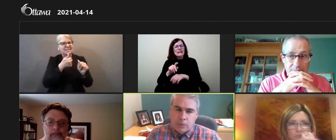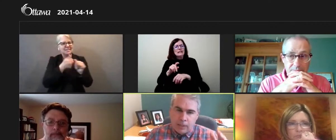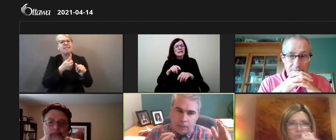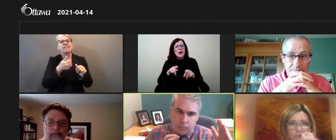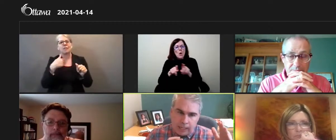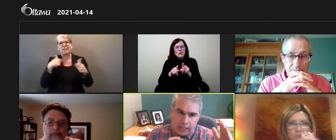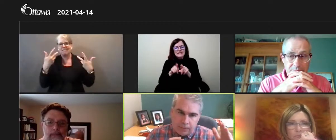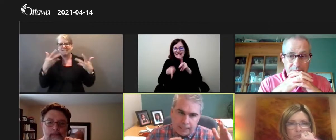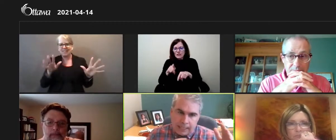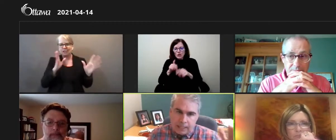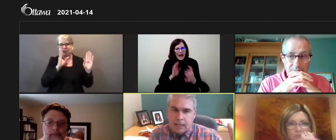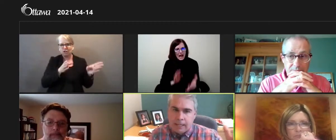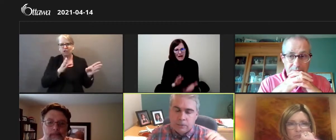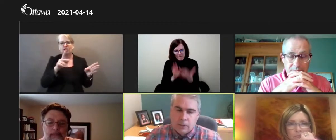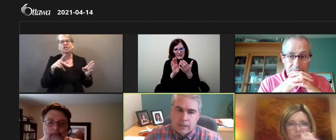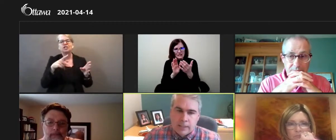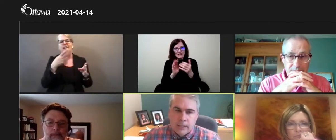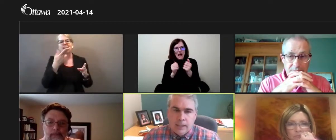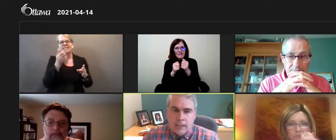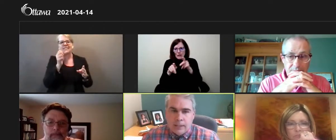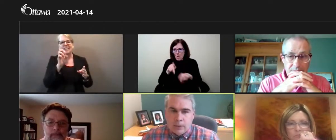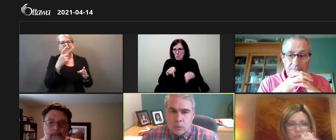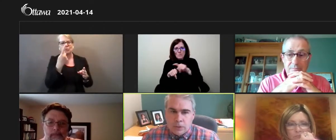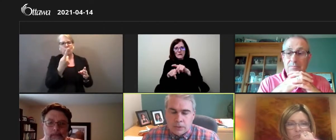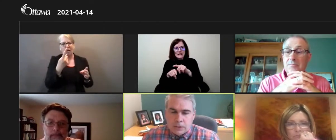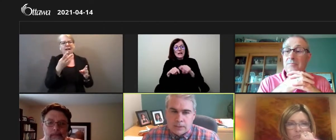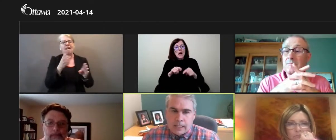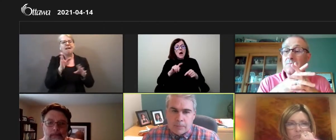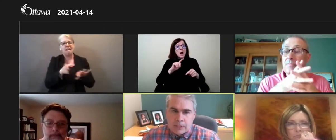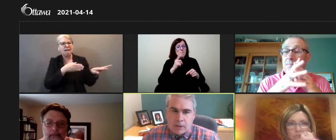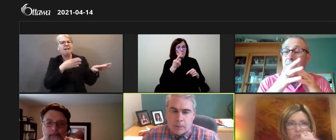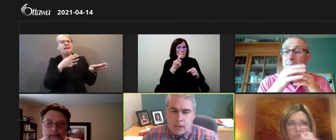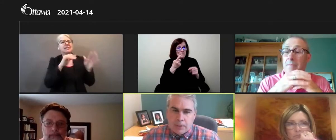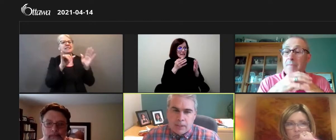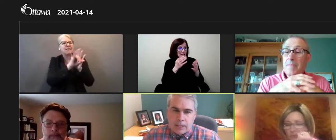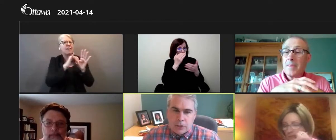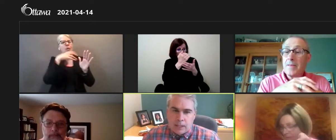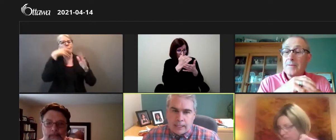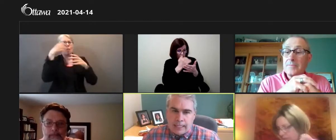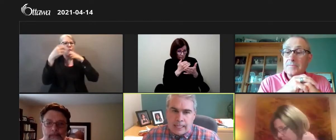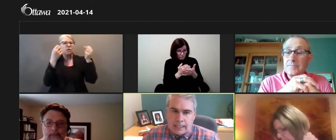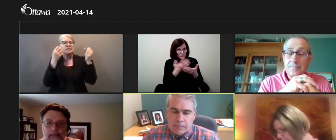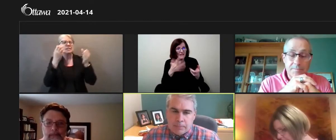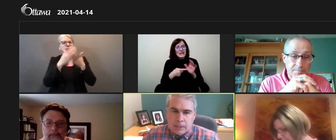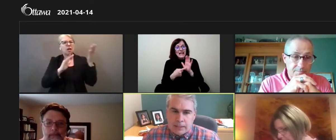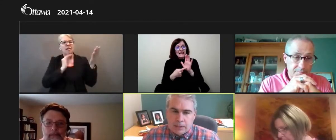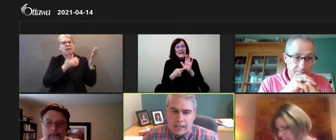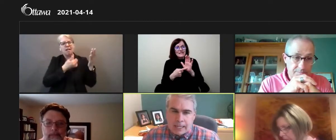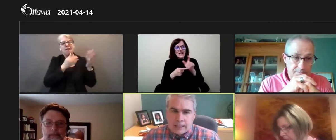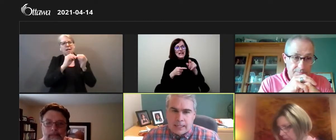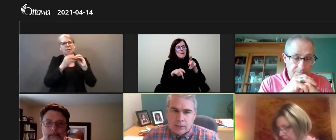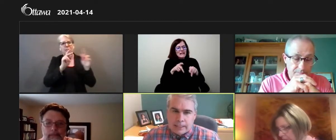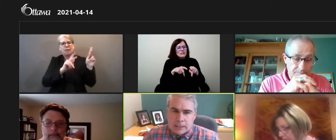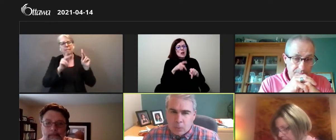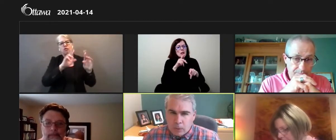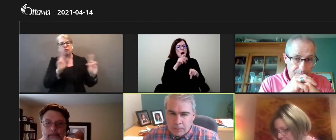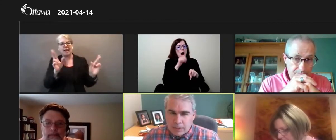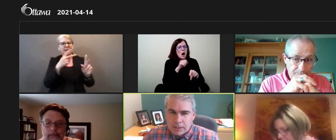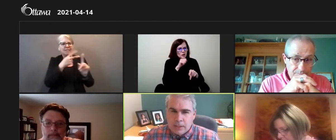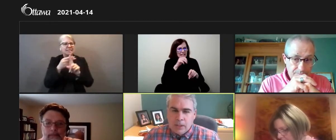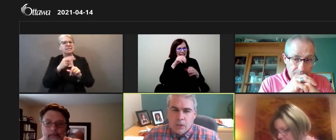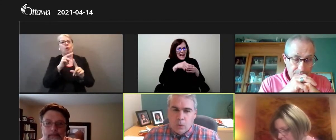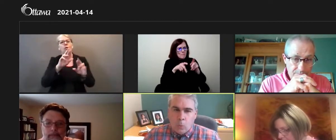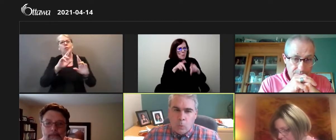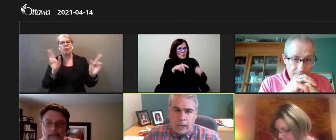phase one. We have identified sort of the oldest segments of our population and getting them either vaccinated or at least